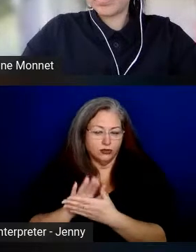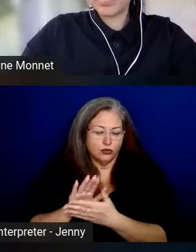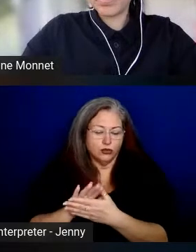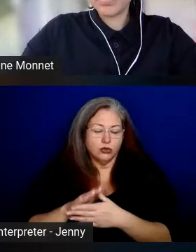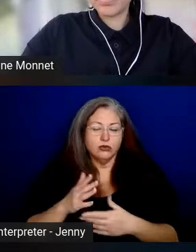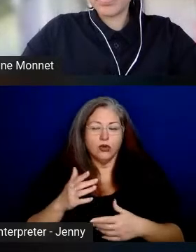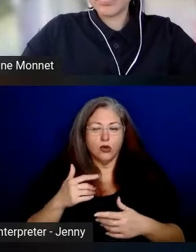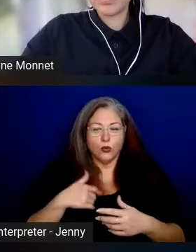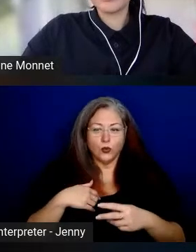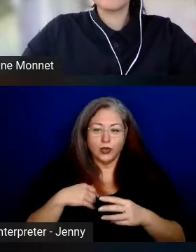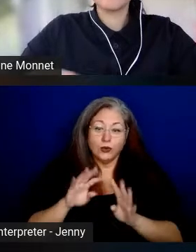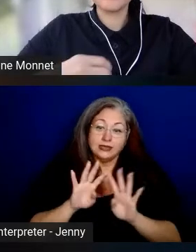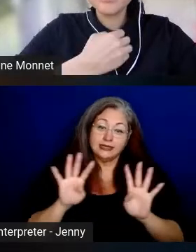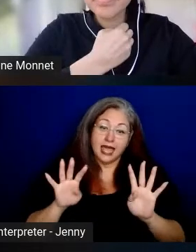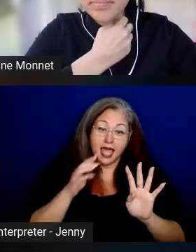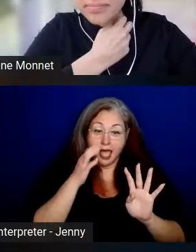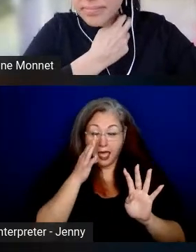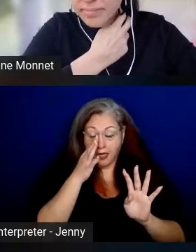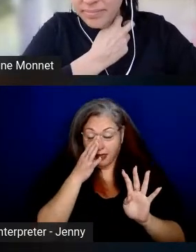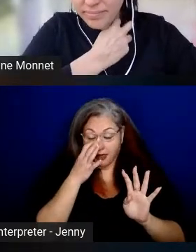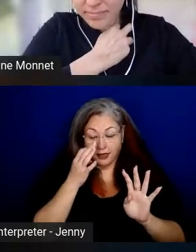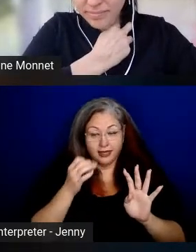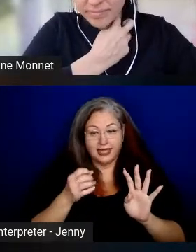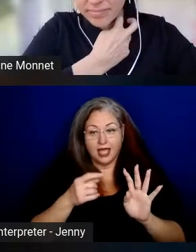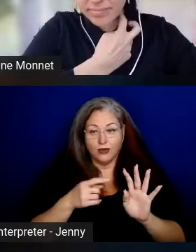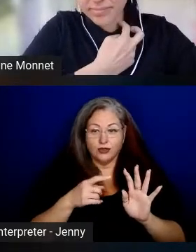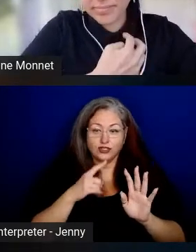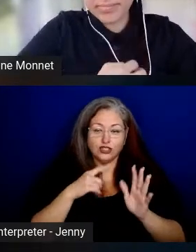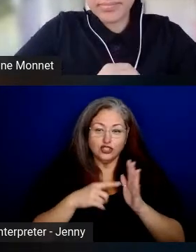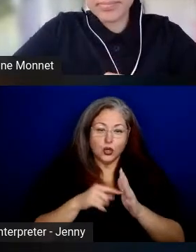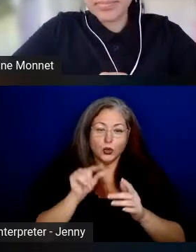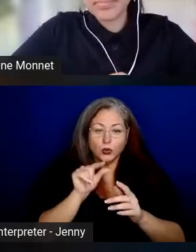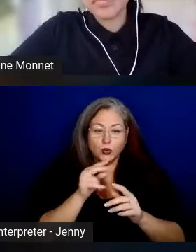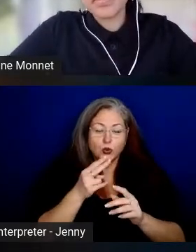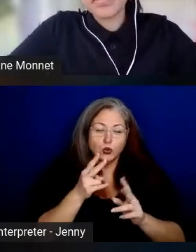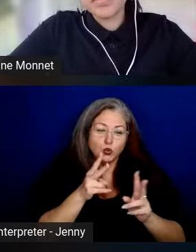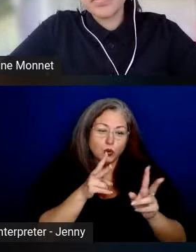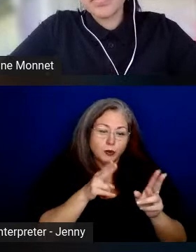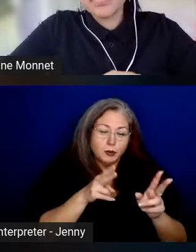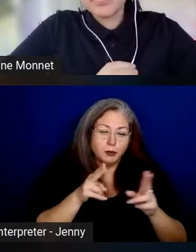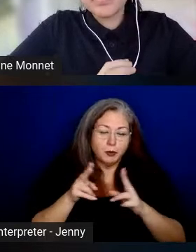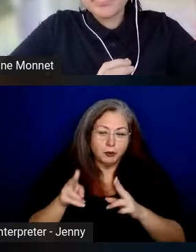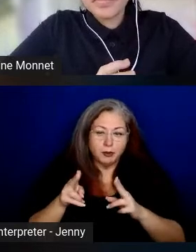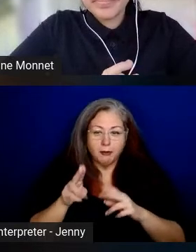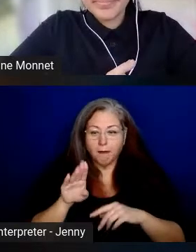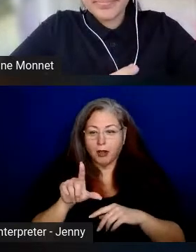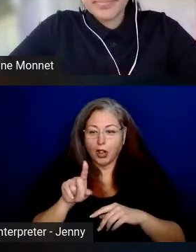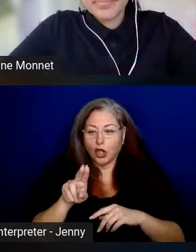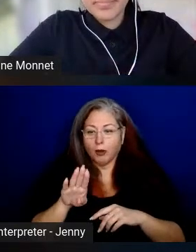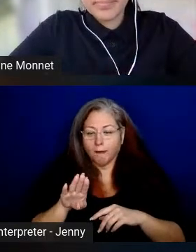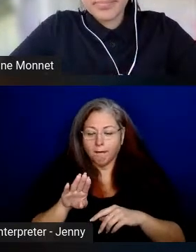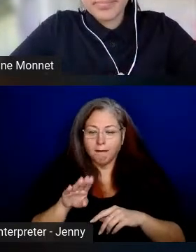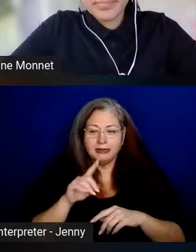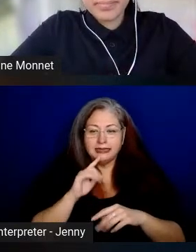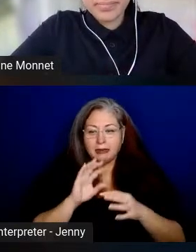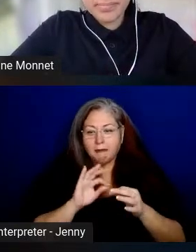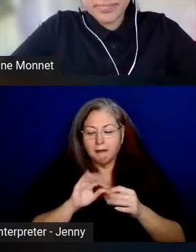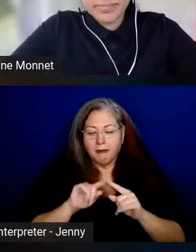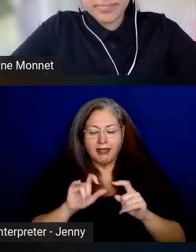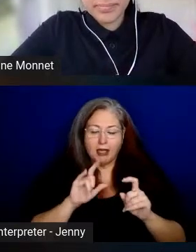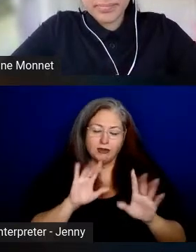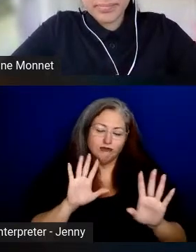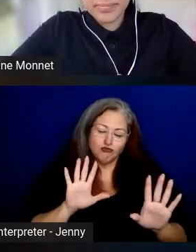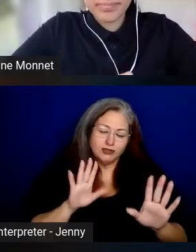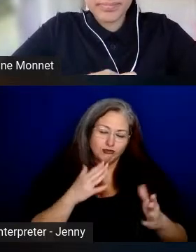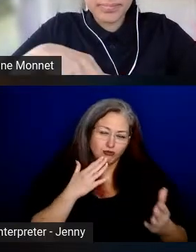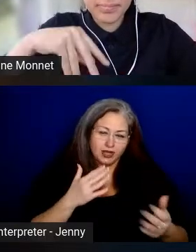would stand there and they would just play little blurbs, two little blurbs got played. And that was grateful. But